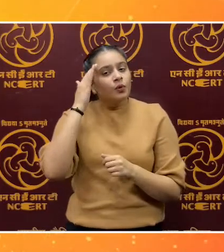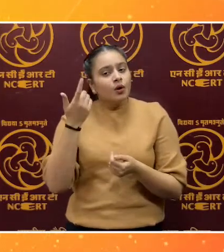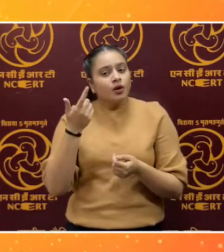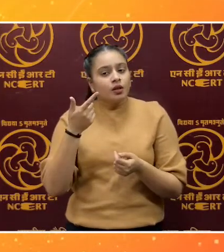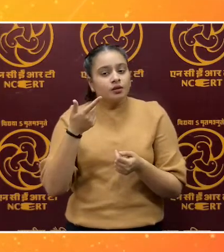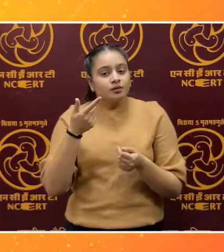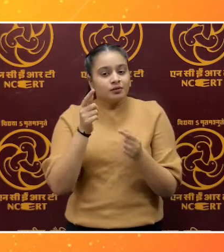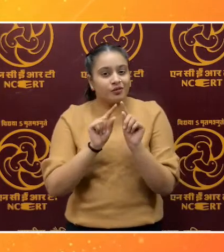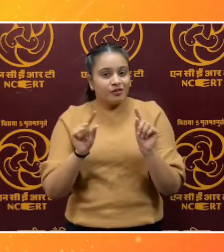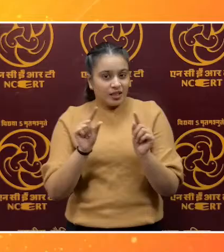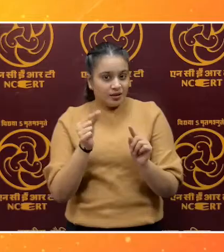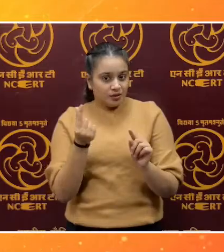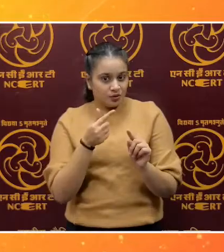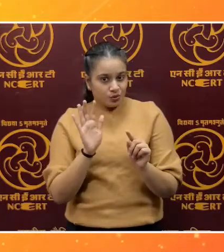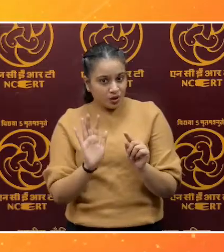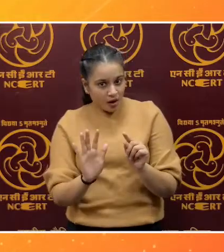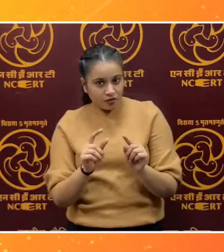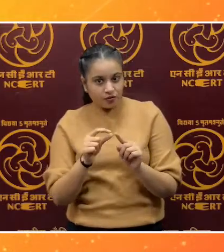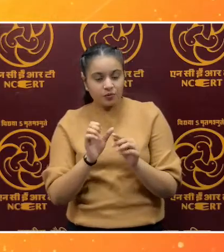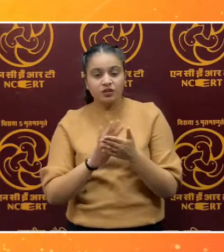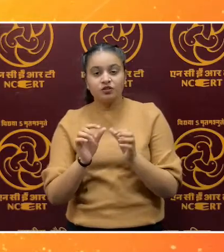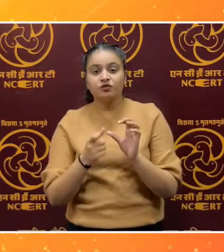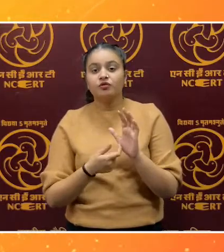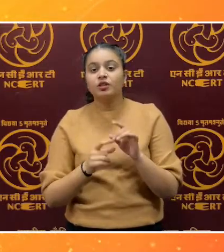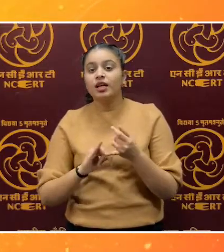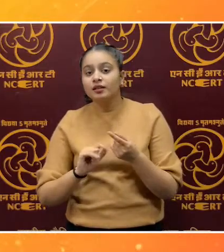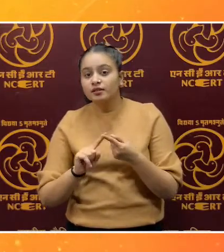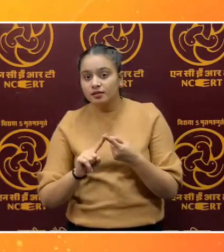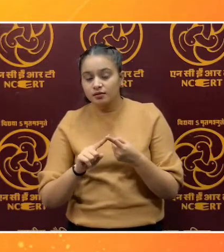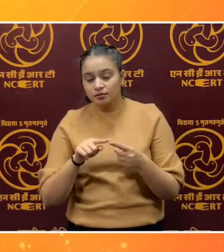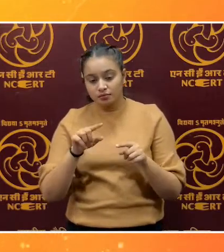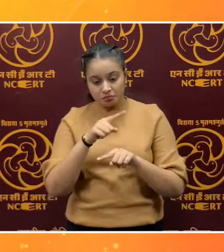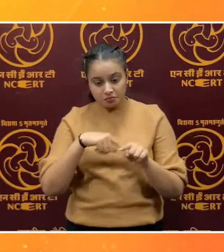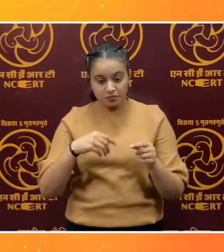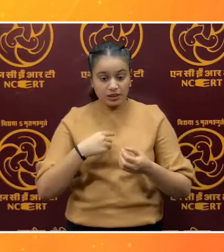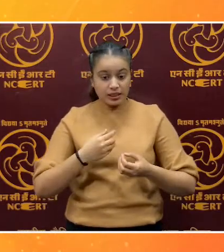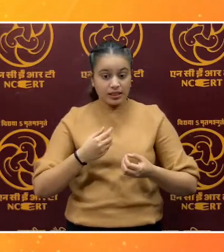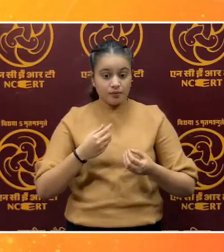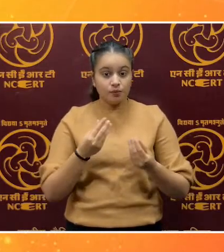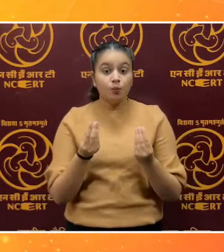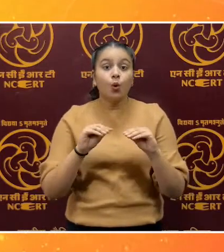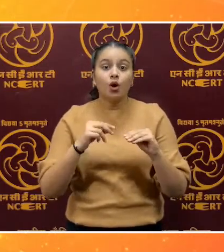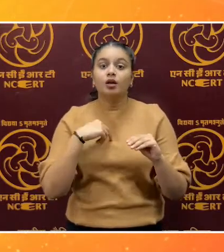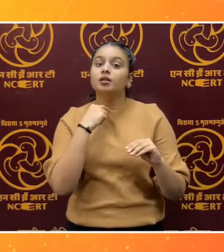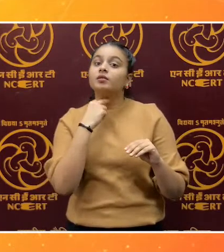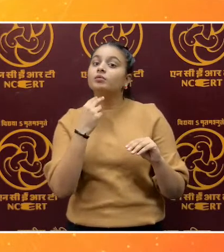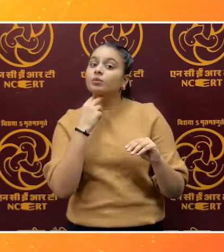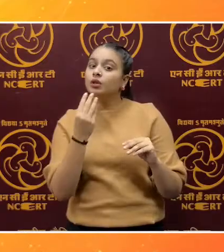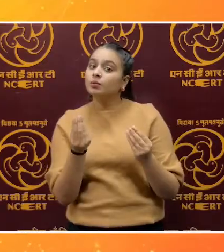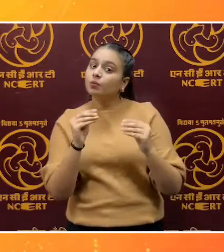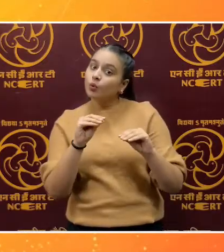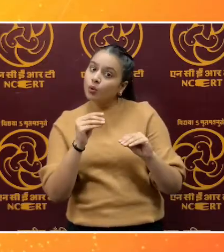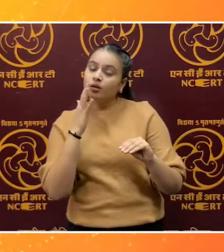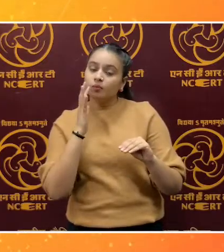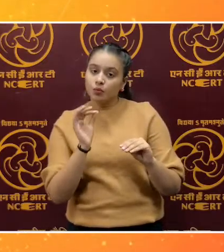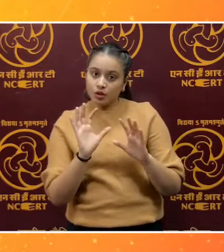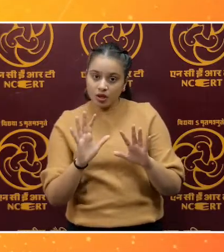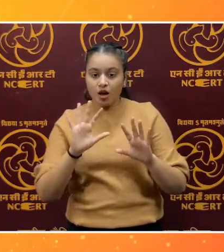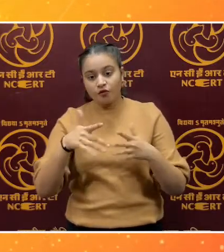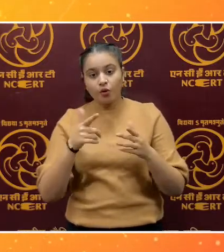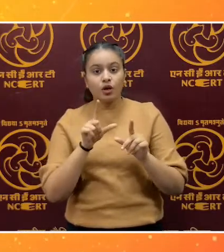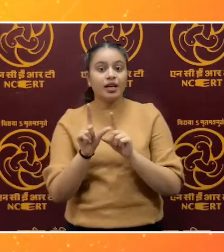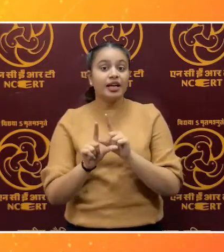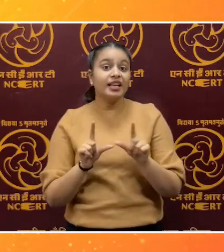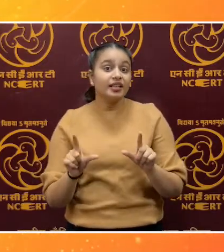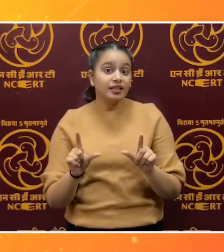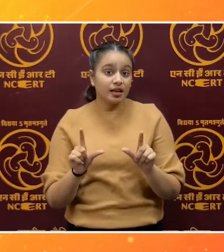use such kind of phrases, they help us to enhance our vocabulary. Secondly, our language becomes very